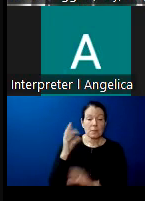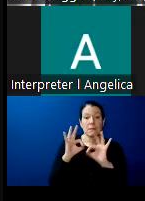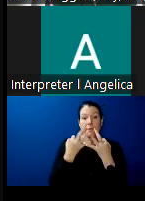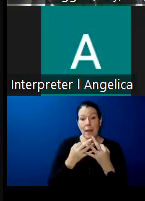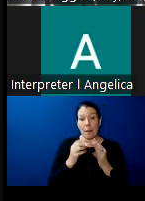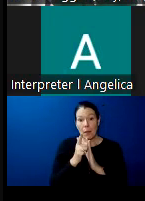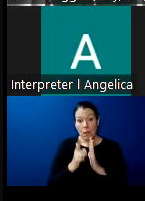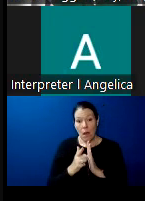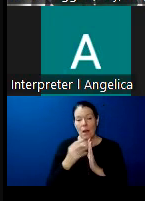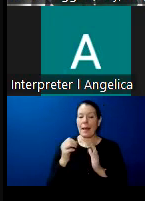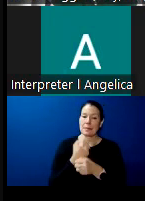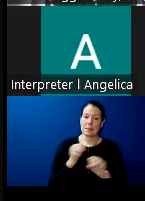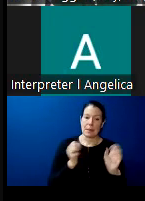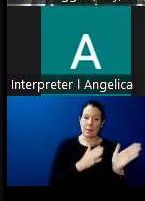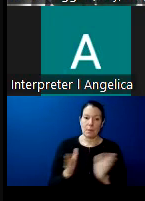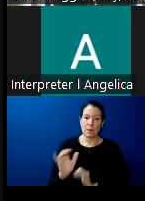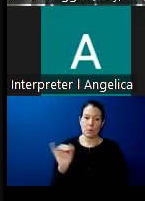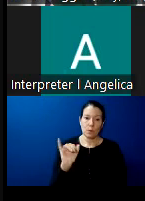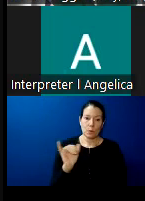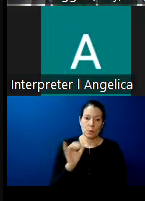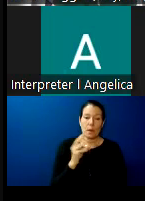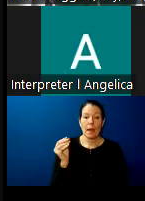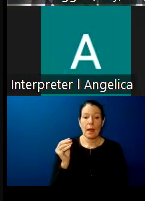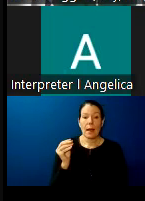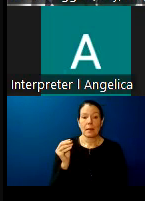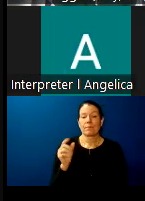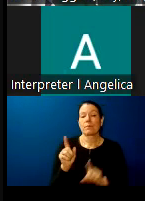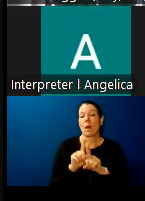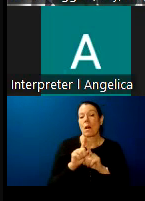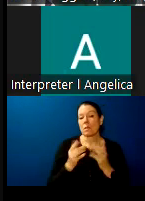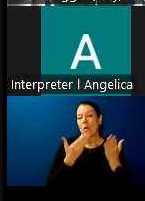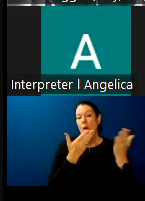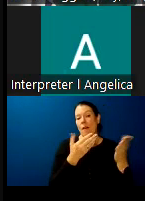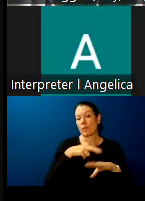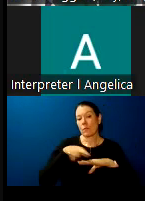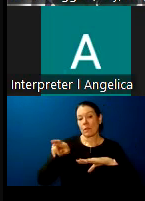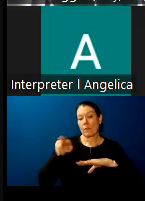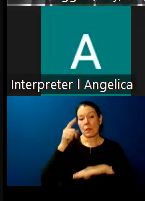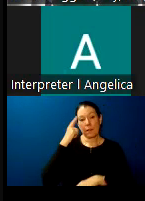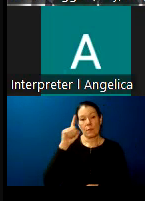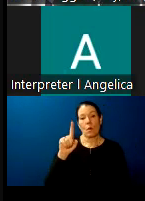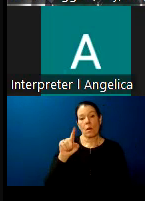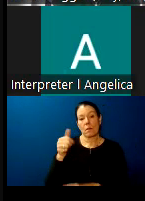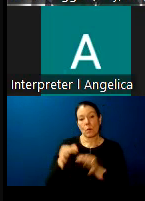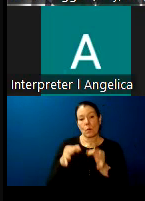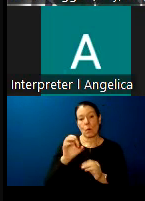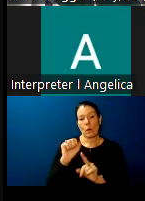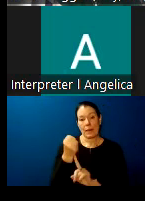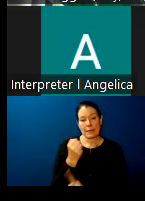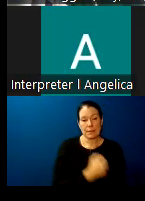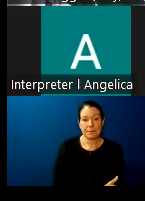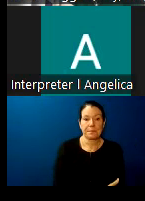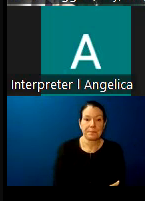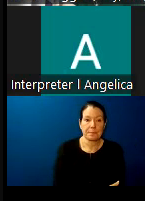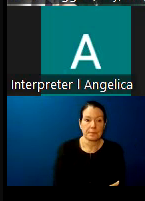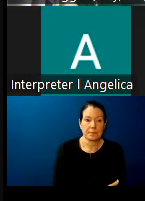of course, safety planning. And we can also offer referrals for tort cases. So their phone